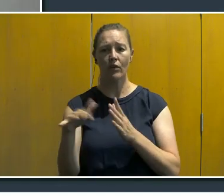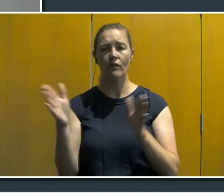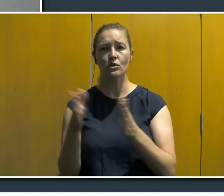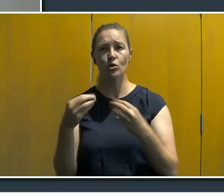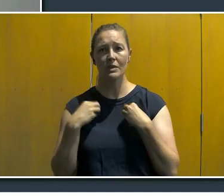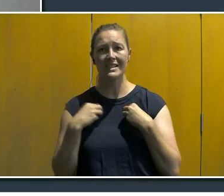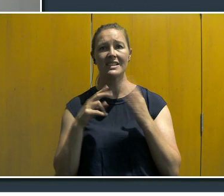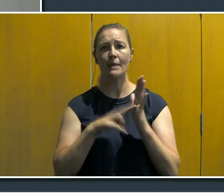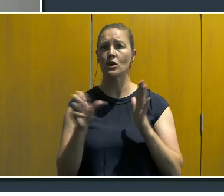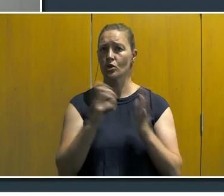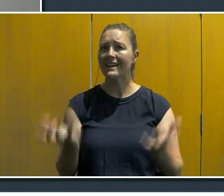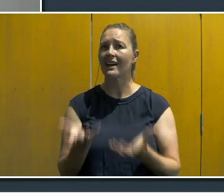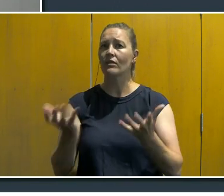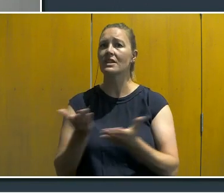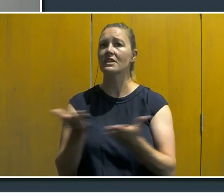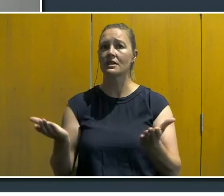encouraging.